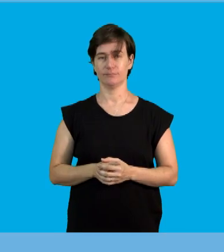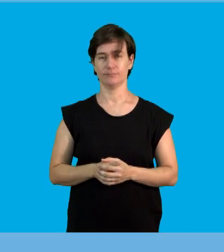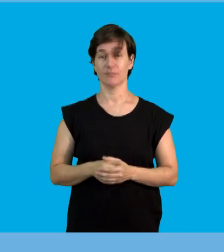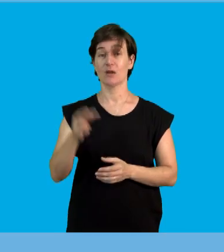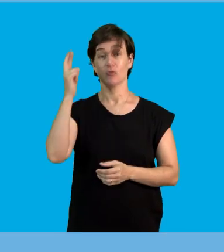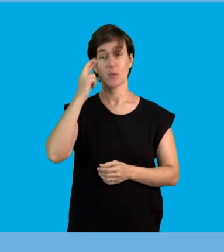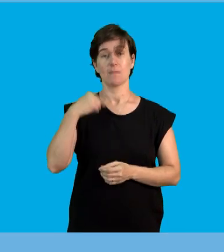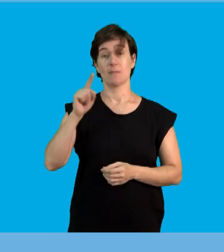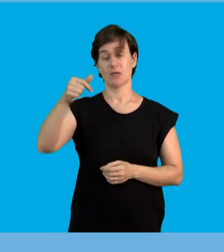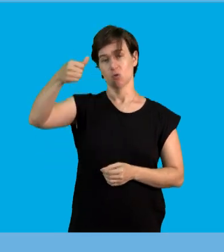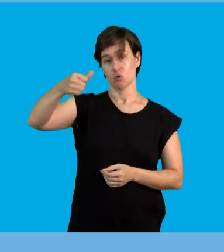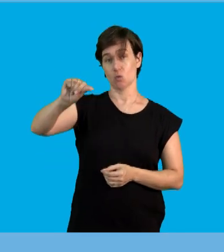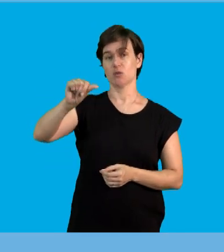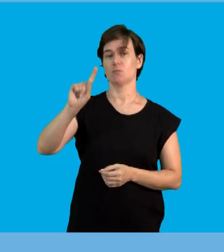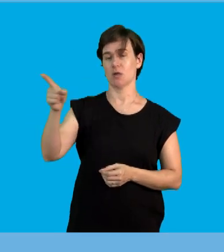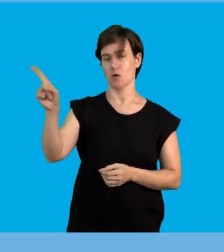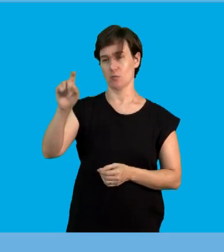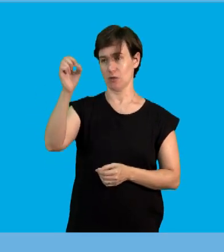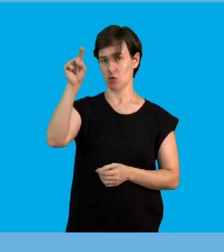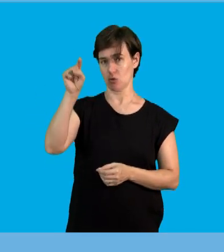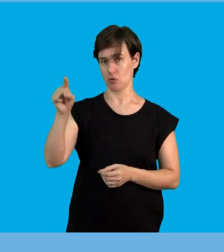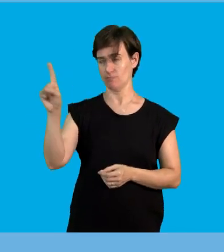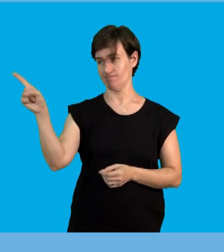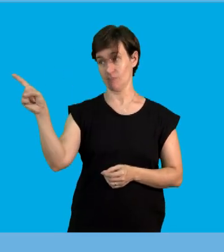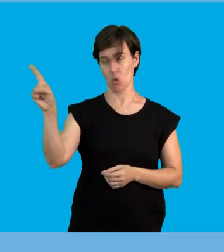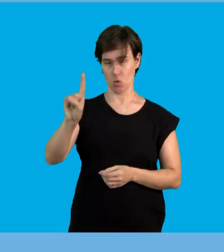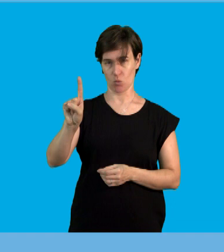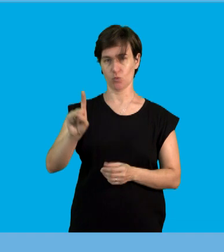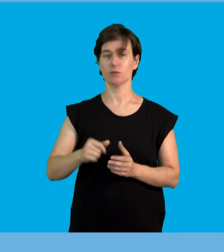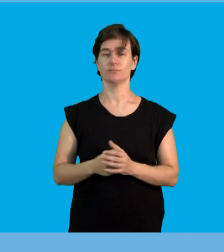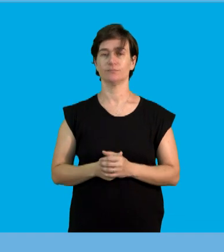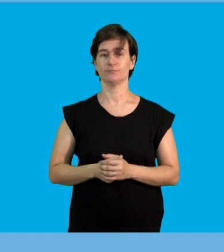They are connected in parallel, and I also need to have a switch.